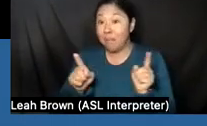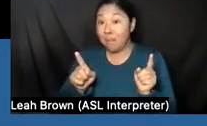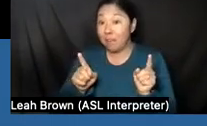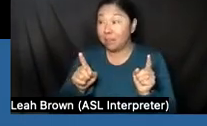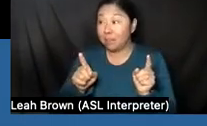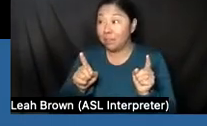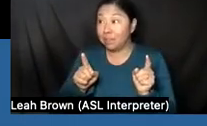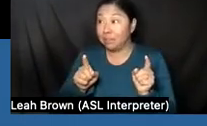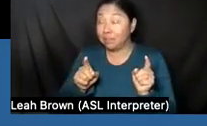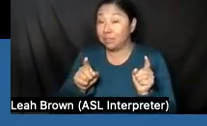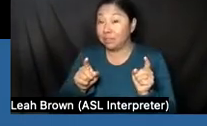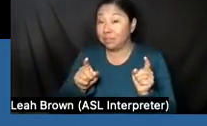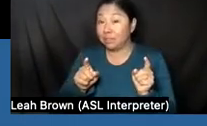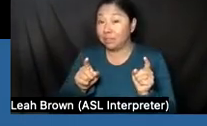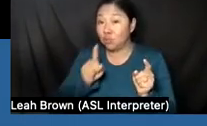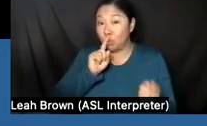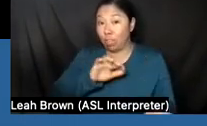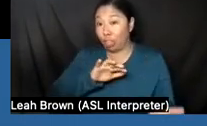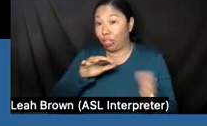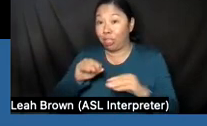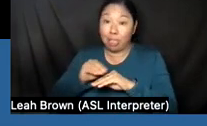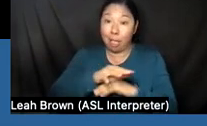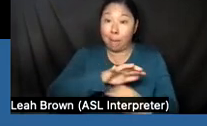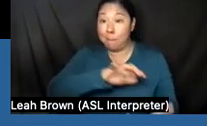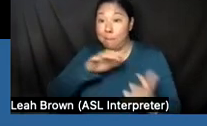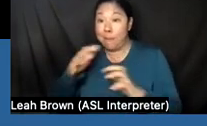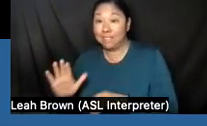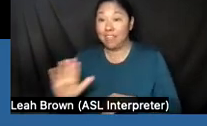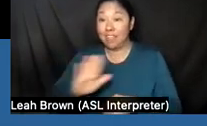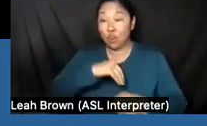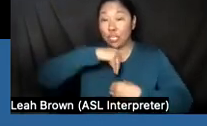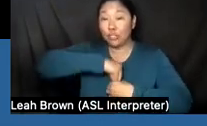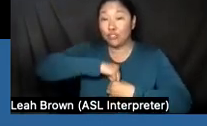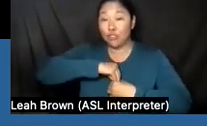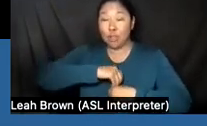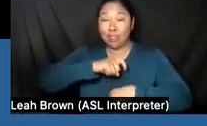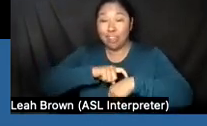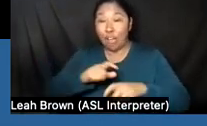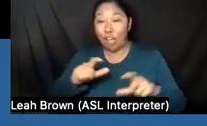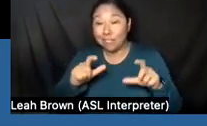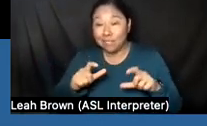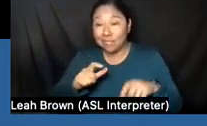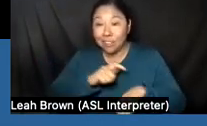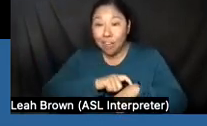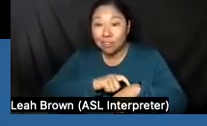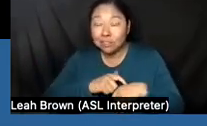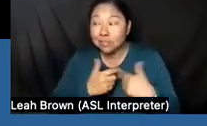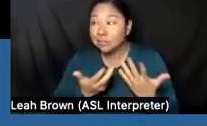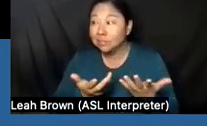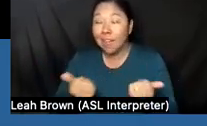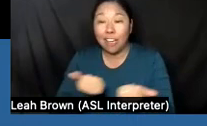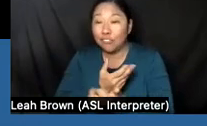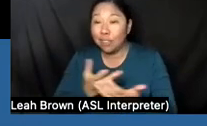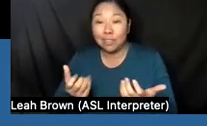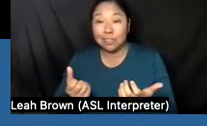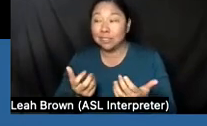really messes with their internal clock. And then everything is just backed up, or